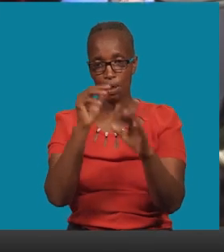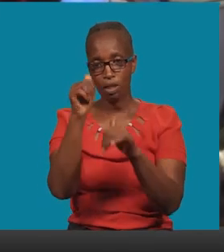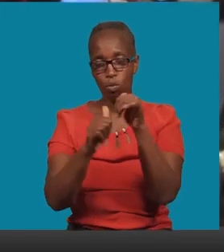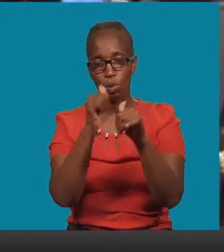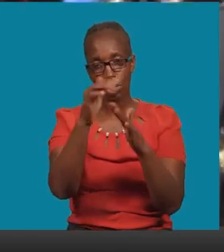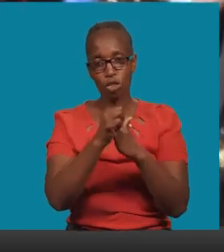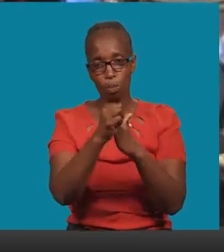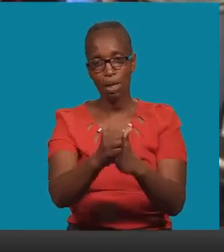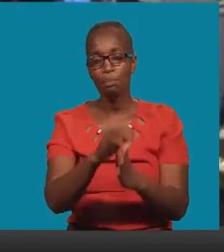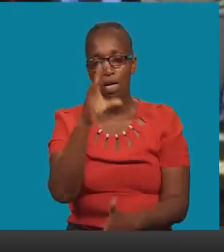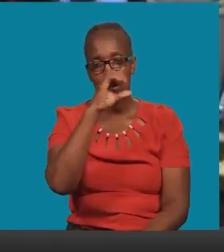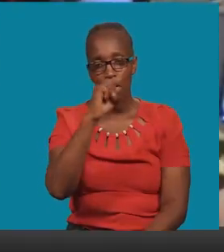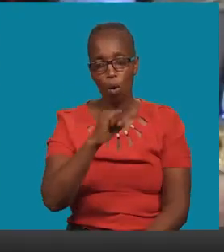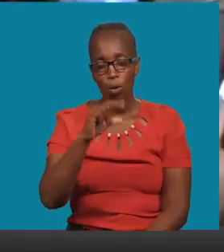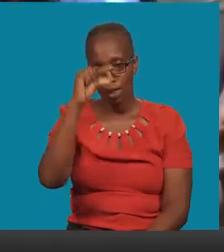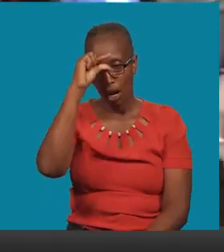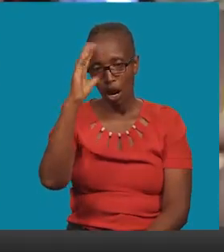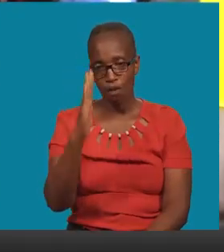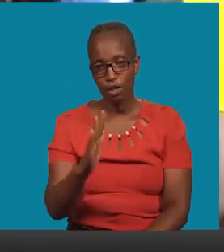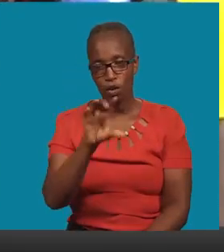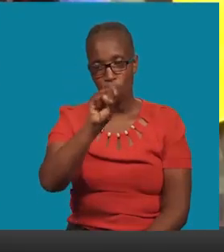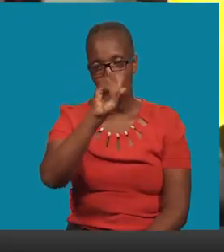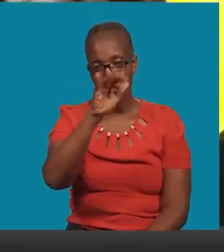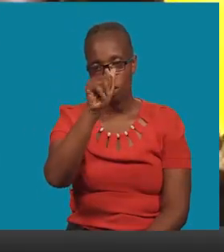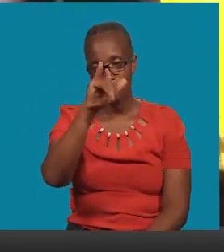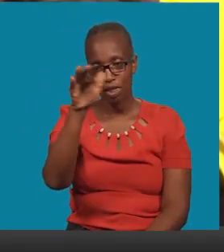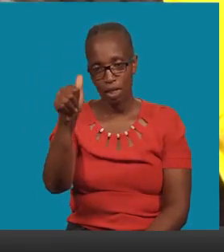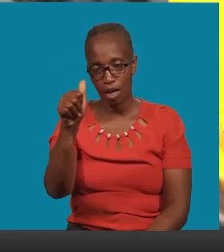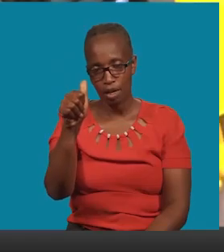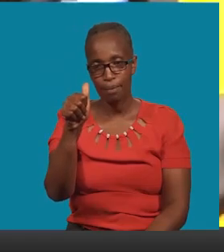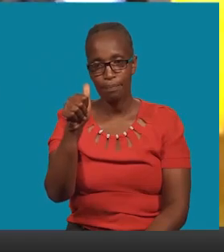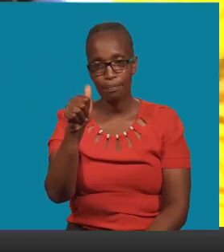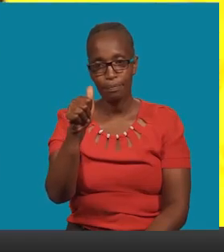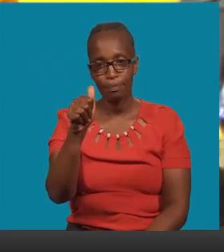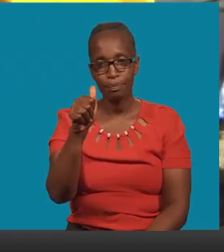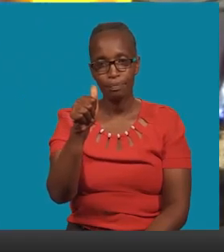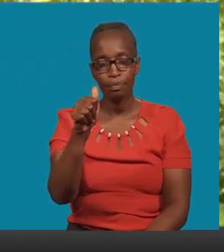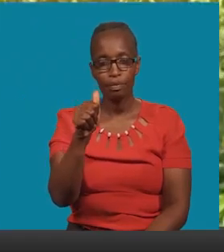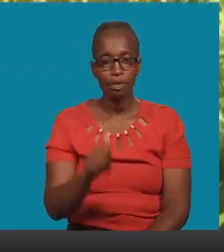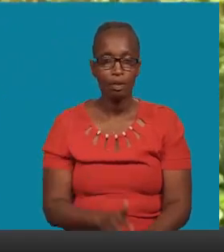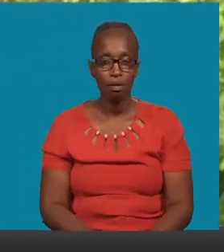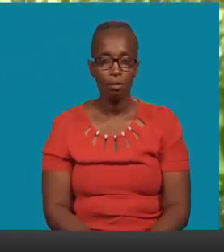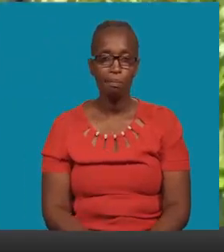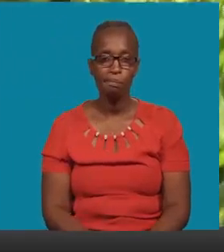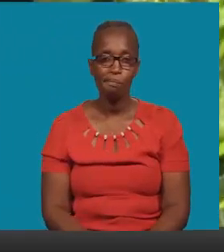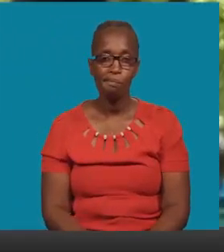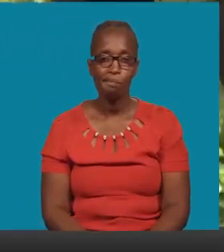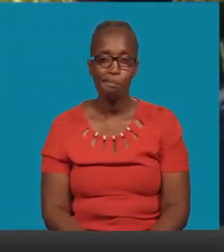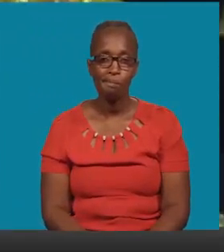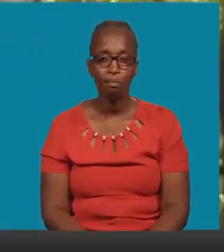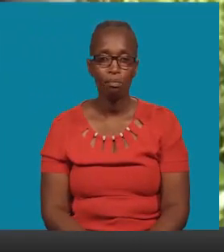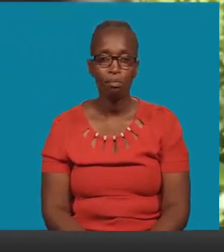Ni hafla iliyoongozwa na gavana wa zamani wa Siaya Cornel Rasinga iliyonuia kuimarisha utalii wa eneo hilo.